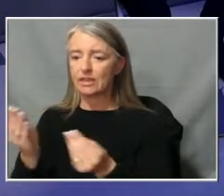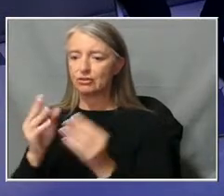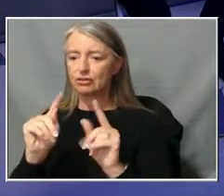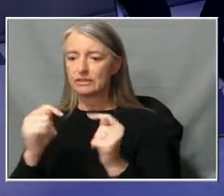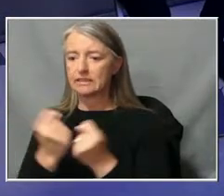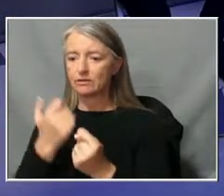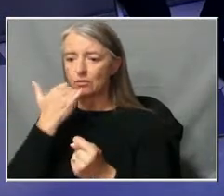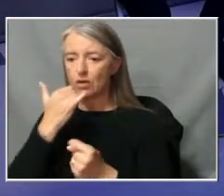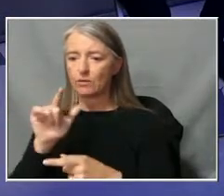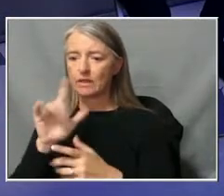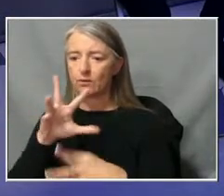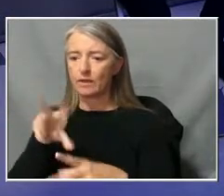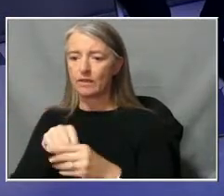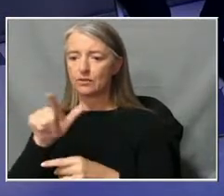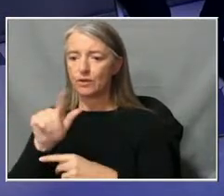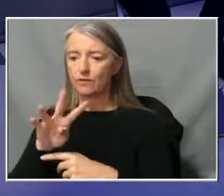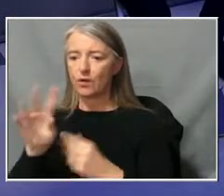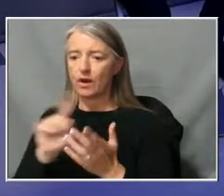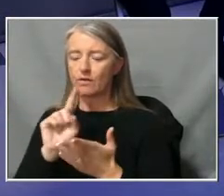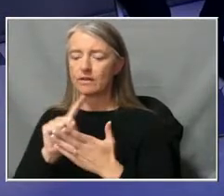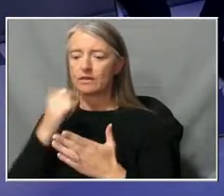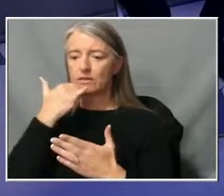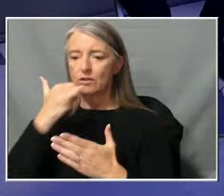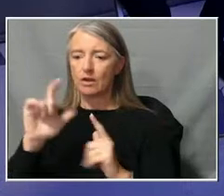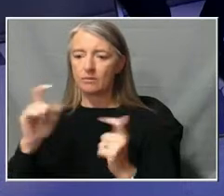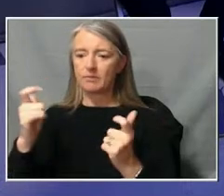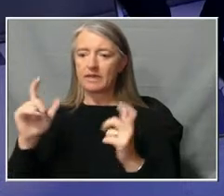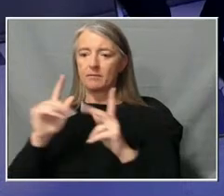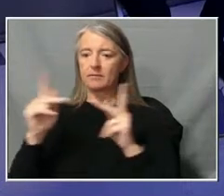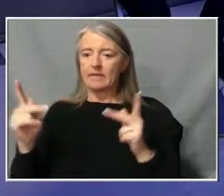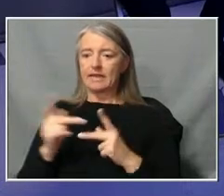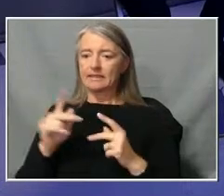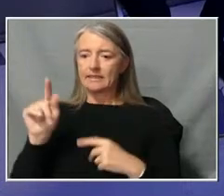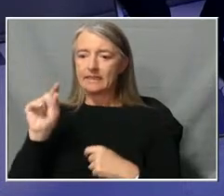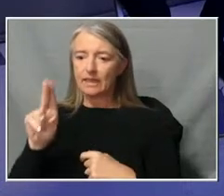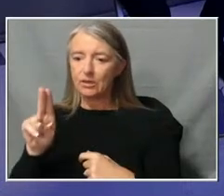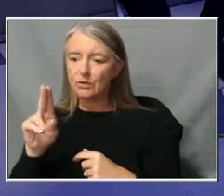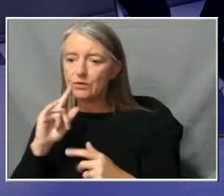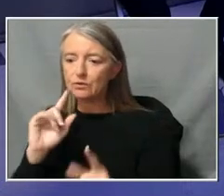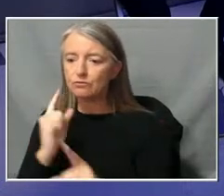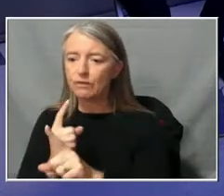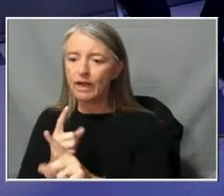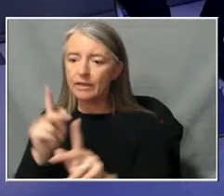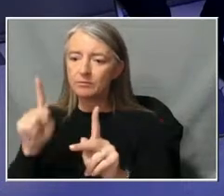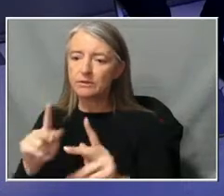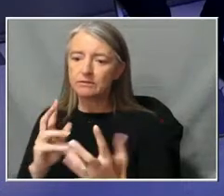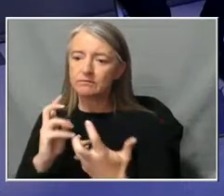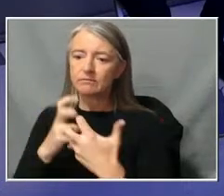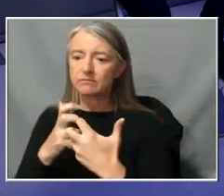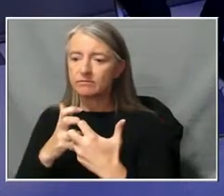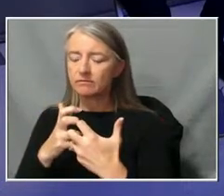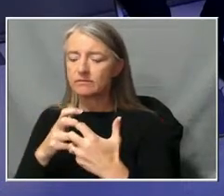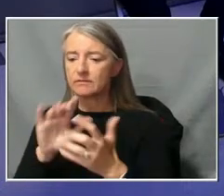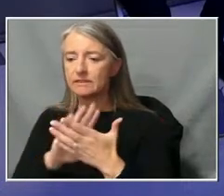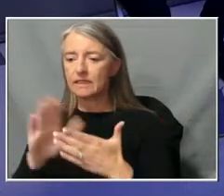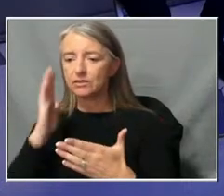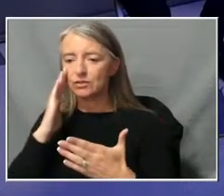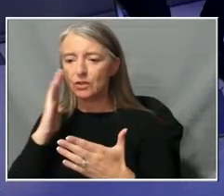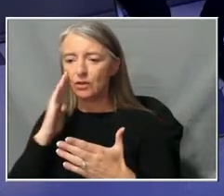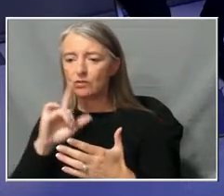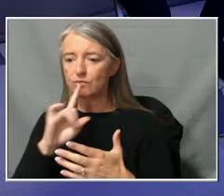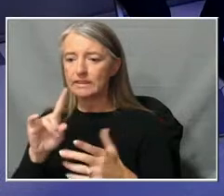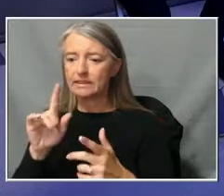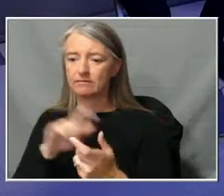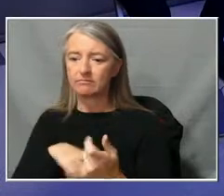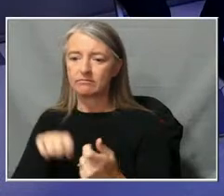24 hours. And that's, I think people think you're going to call a big place like ours, it's going to take forever to get to the right people, and it's so nice to know that they're on it. Yeah, and